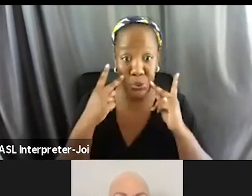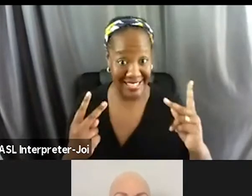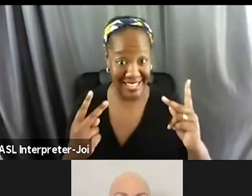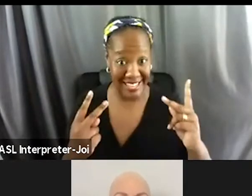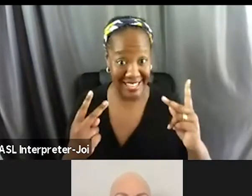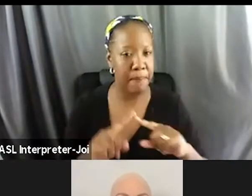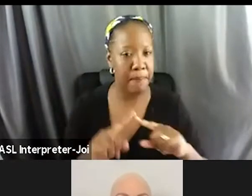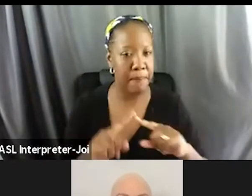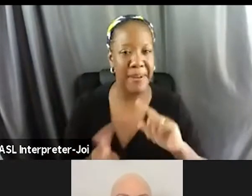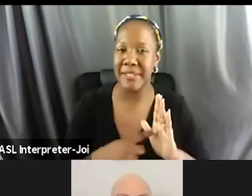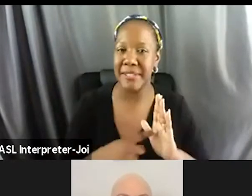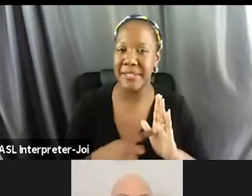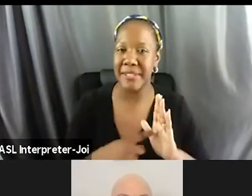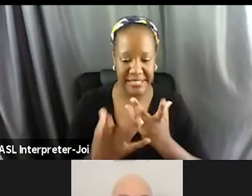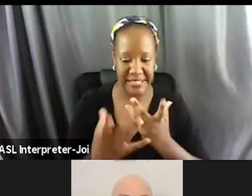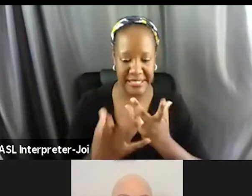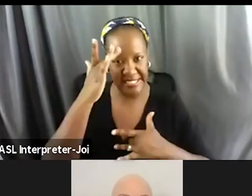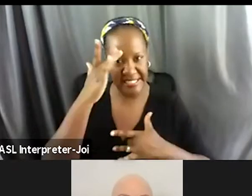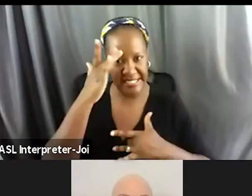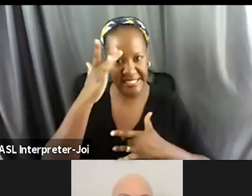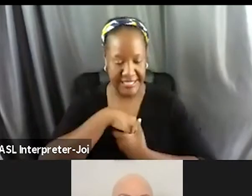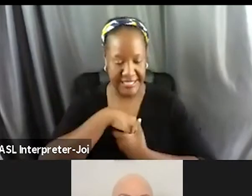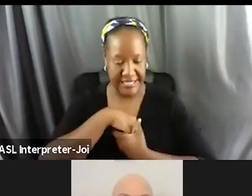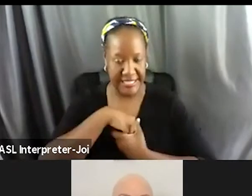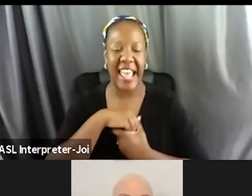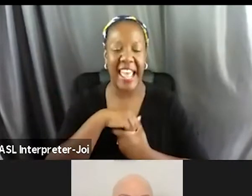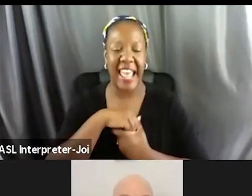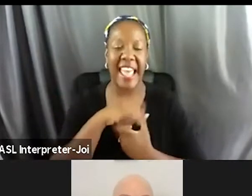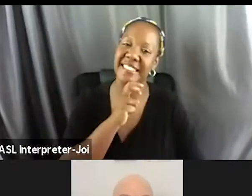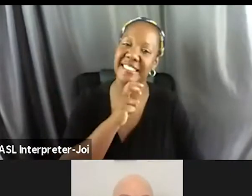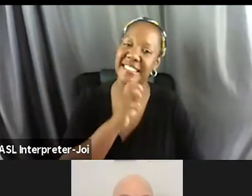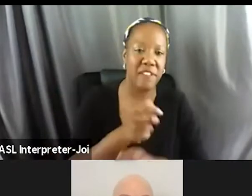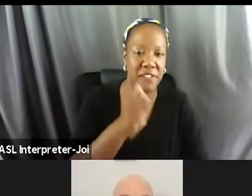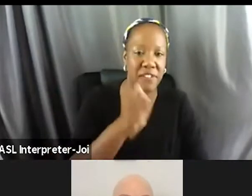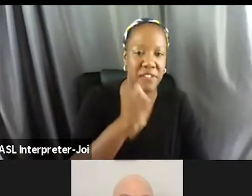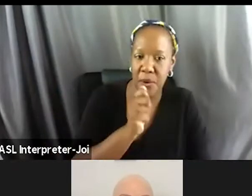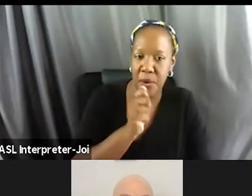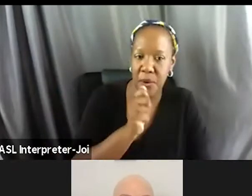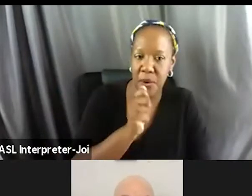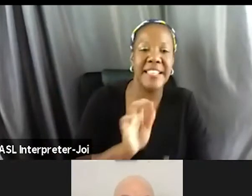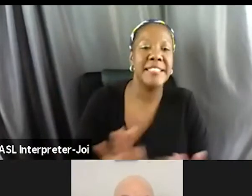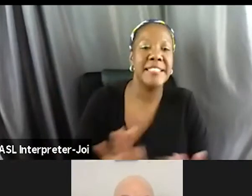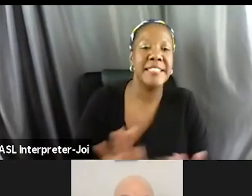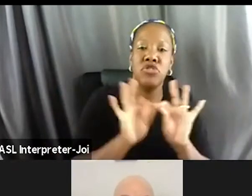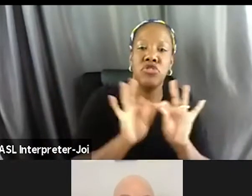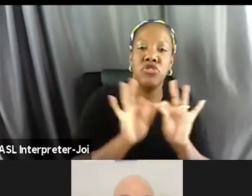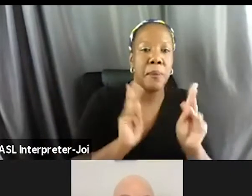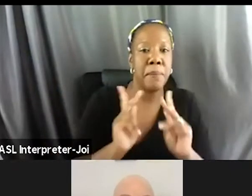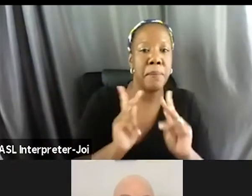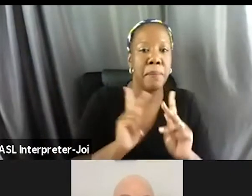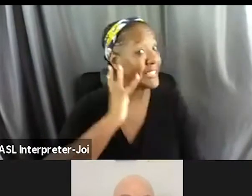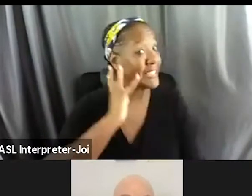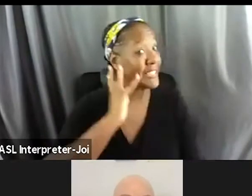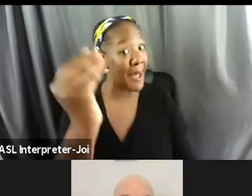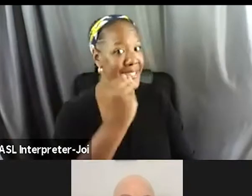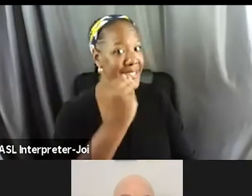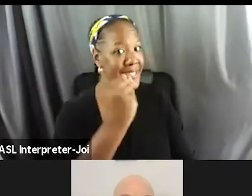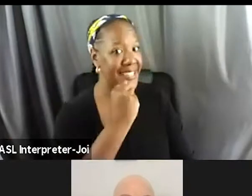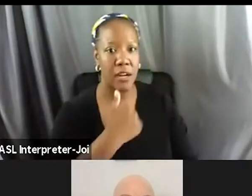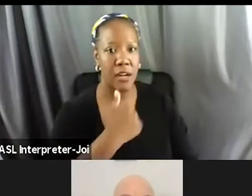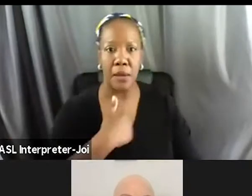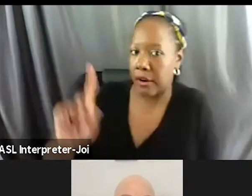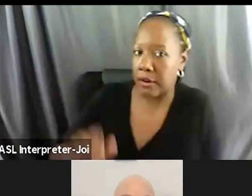one inside that nobody ever sees is the tougher one to deal with, especially when like we're going to go out to eat. I'm like, where are we going to